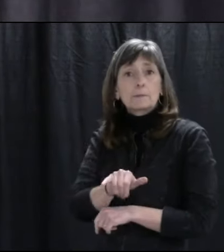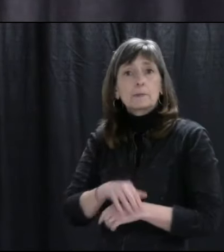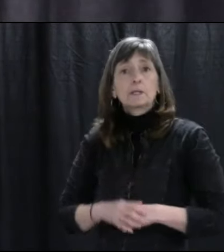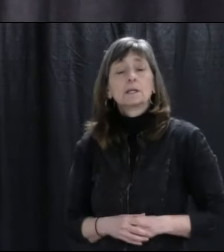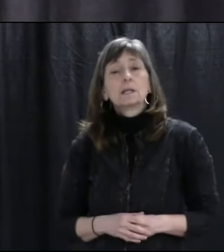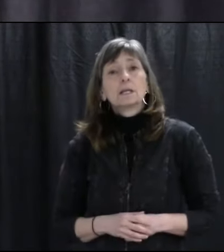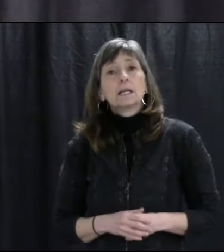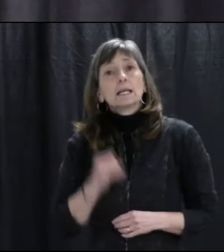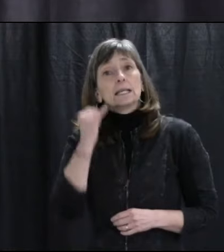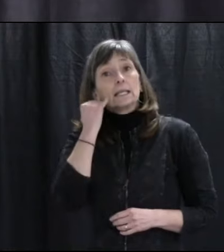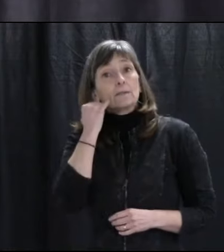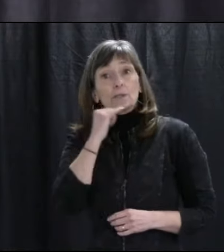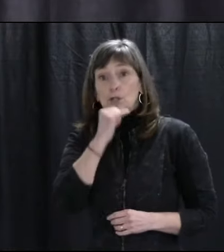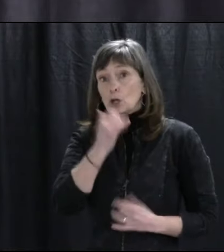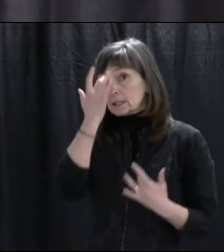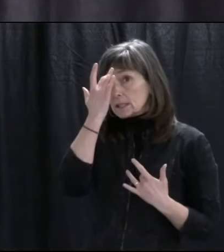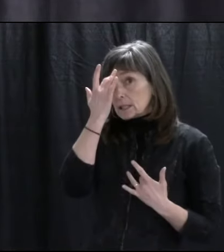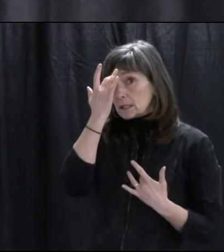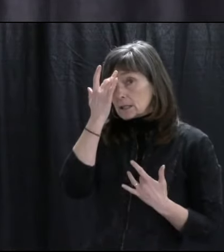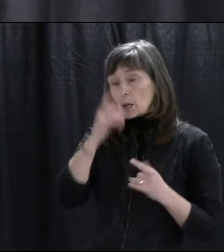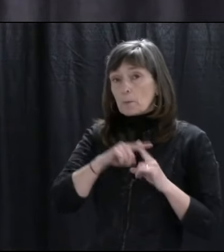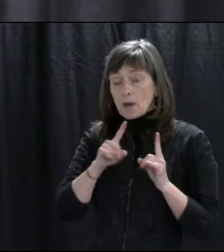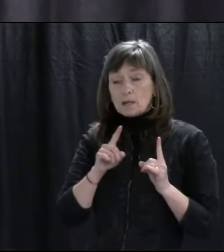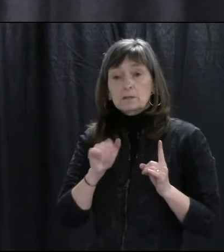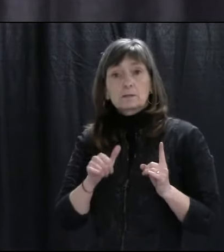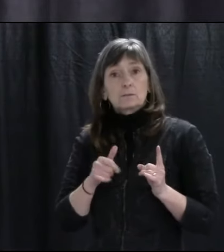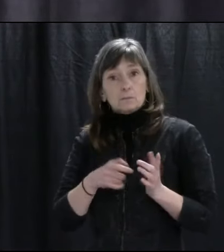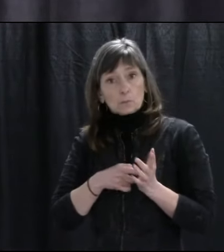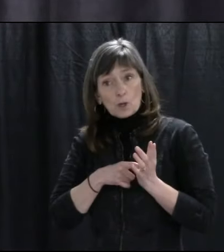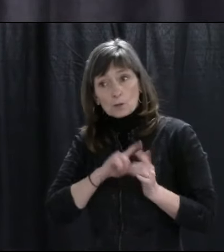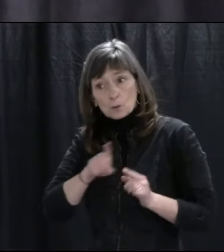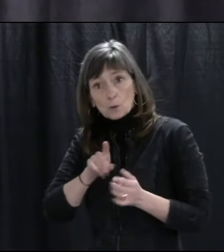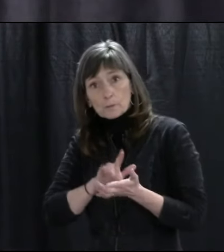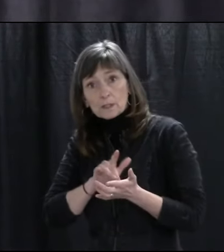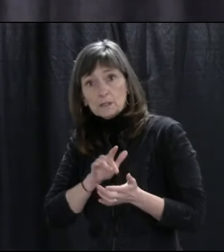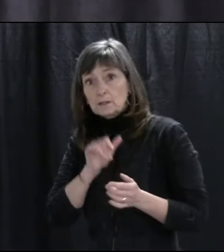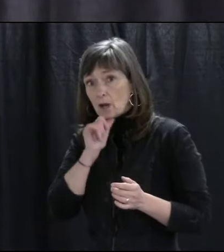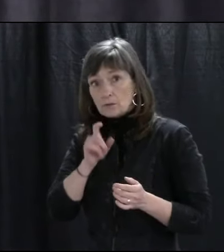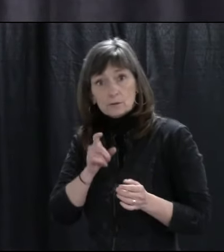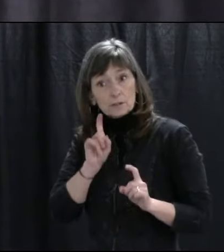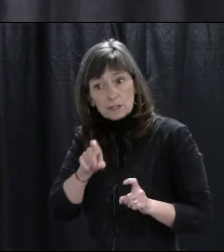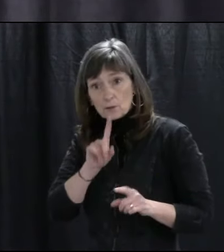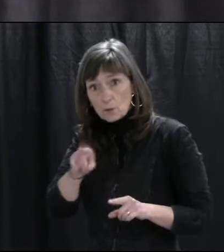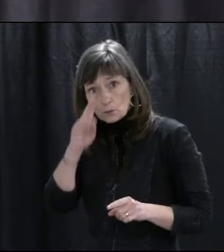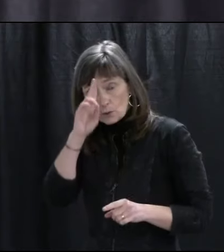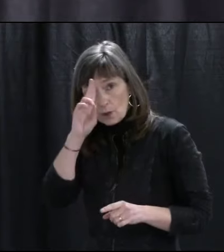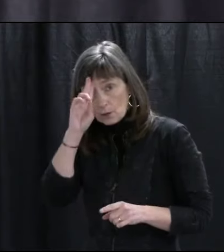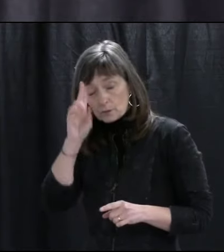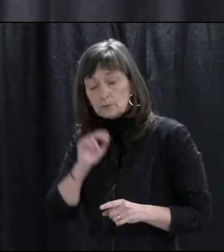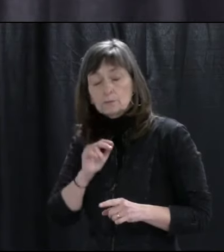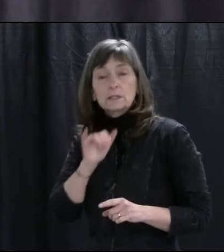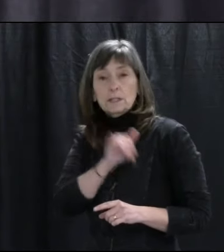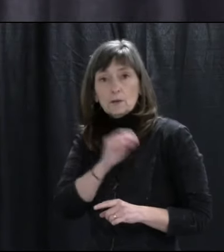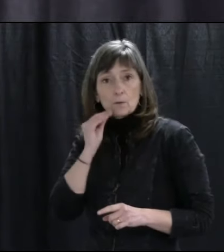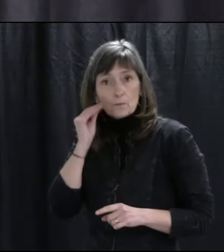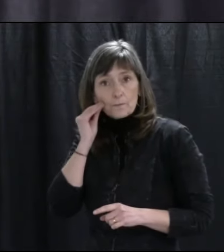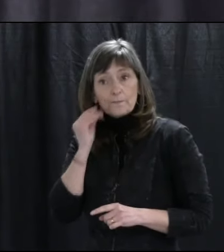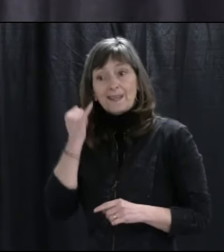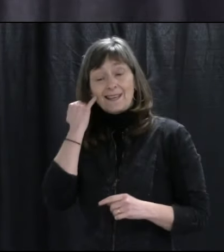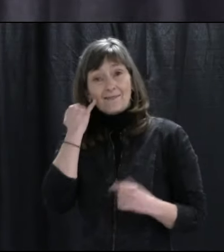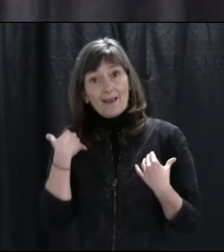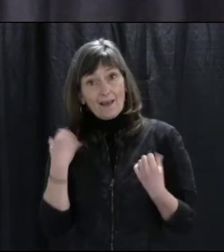you must stay home. If you are healthy, go out only for essentials. Wash your hands frequently